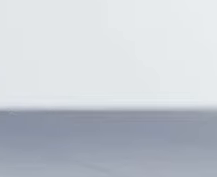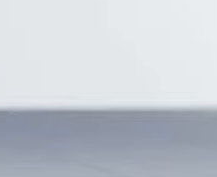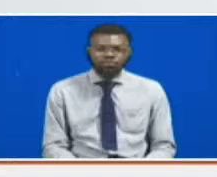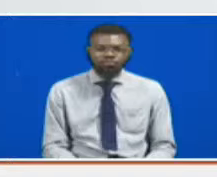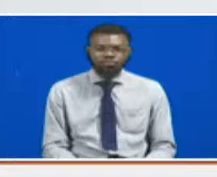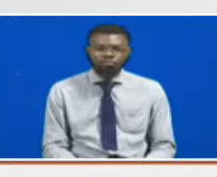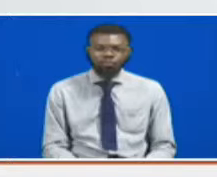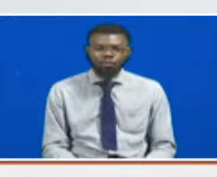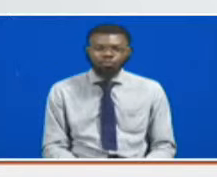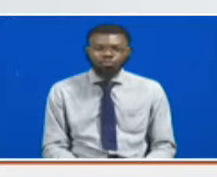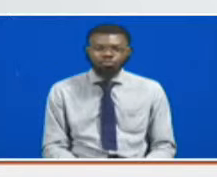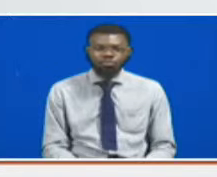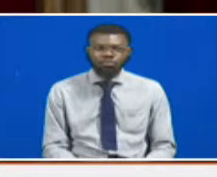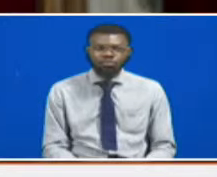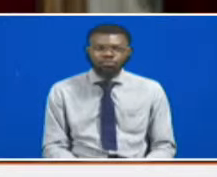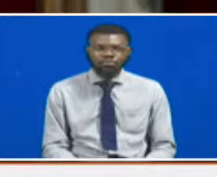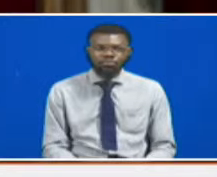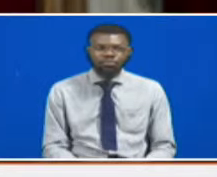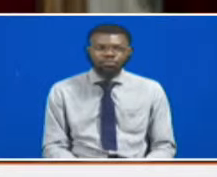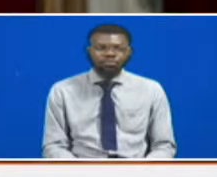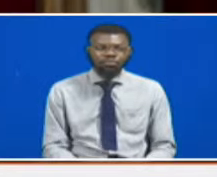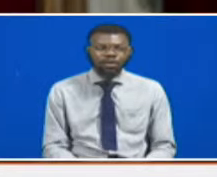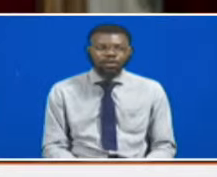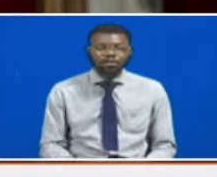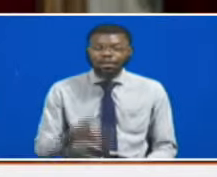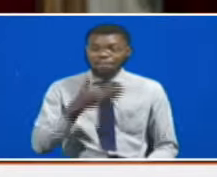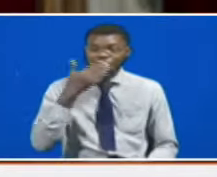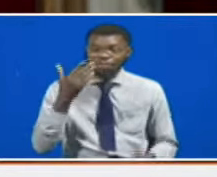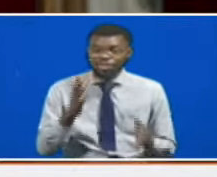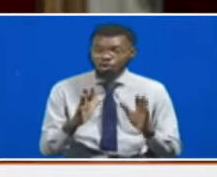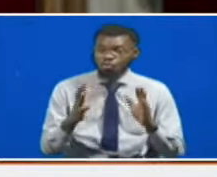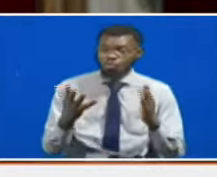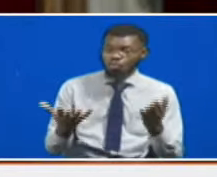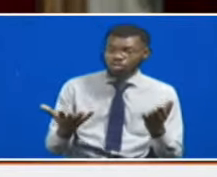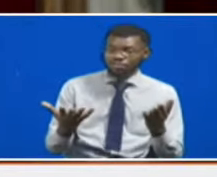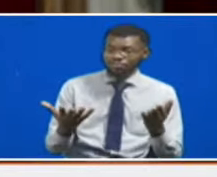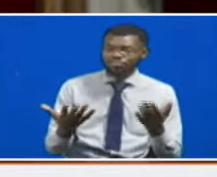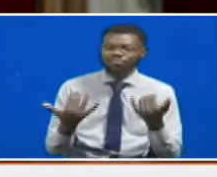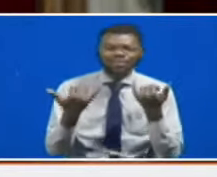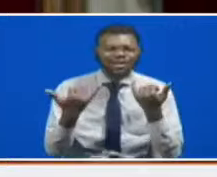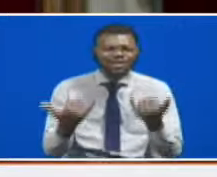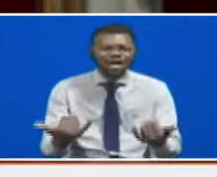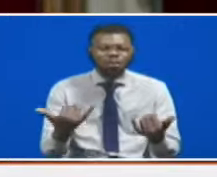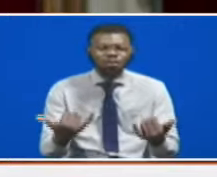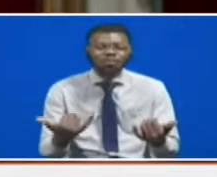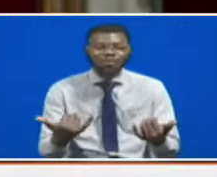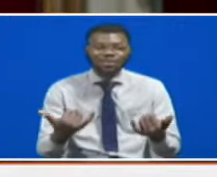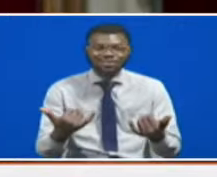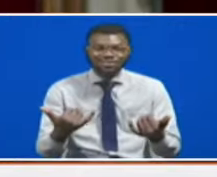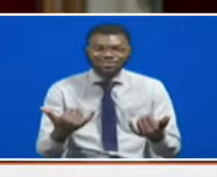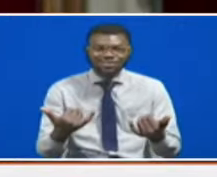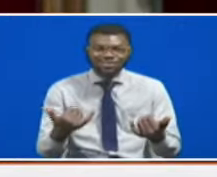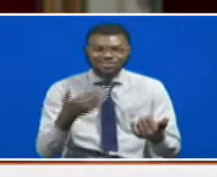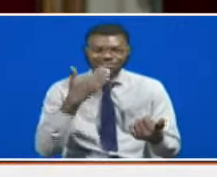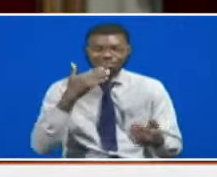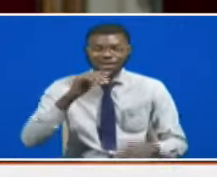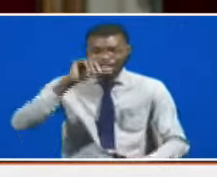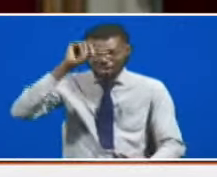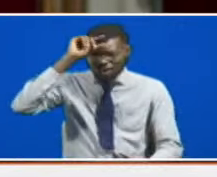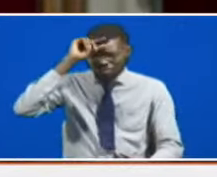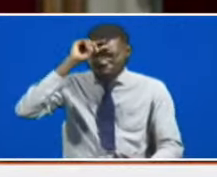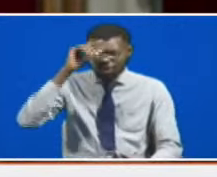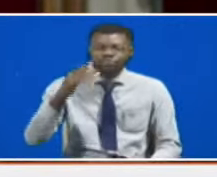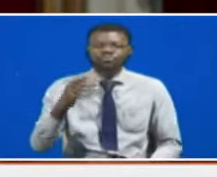may necessitate a delay. Ingekuwa vyema kwa hali hii kama serikali could